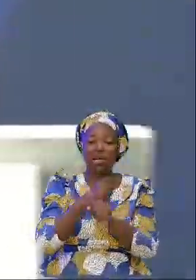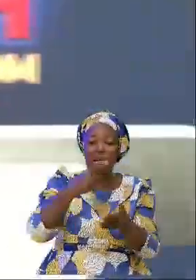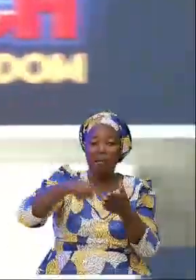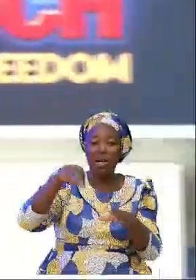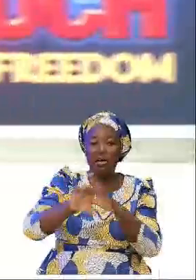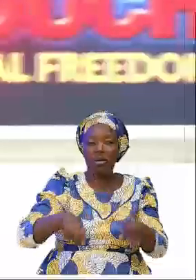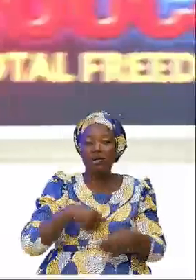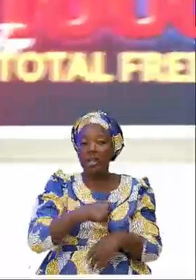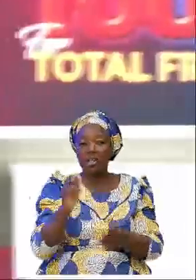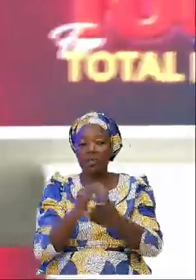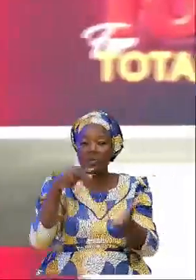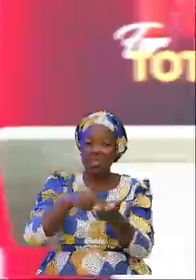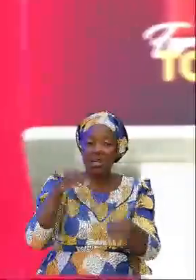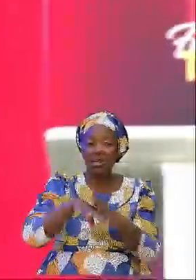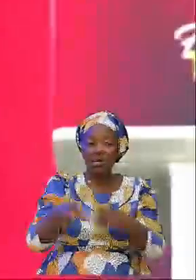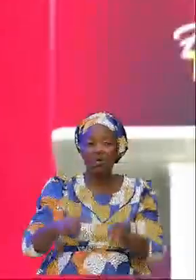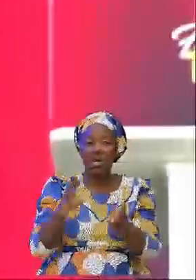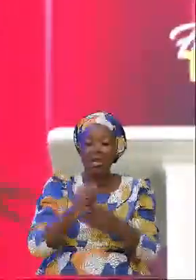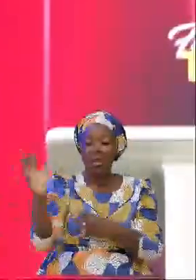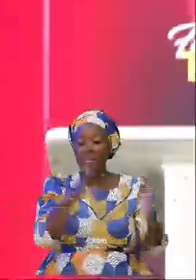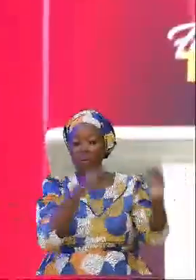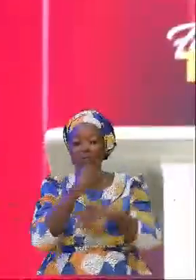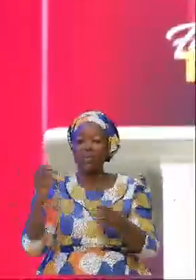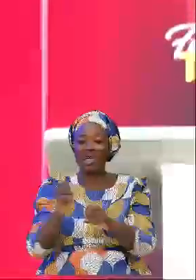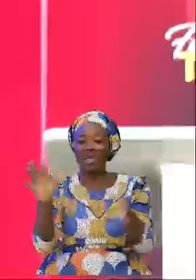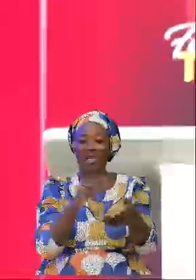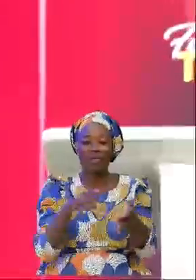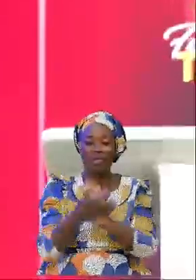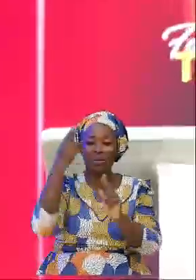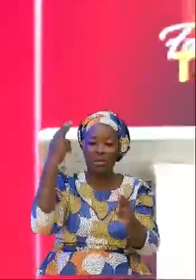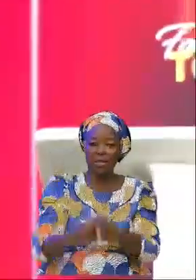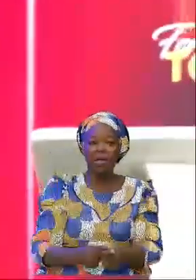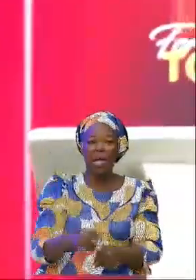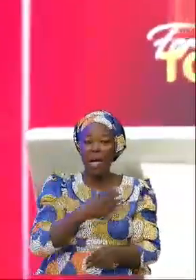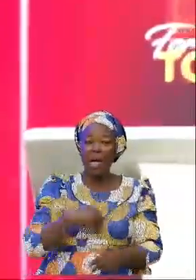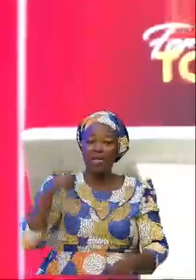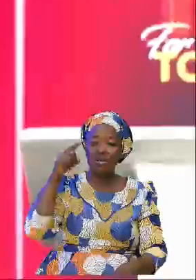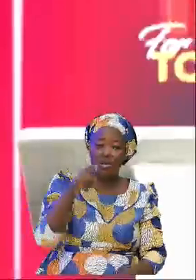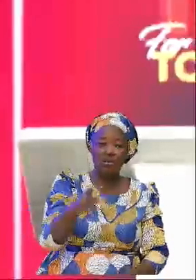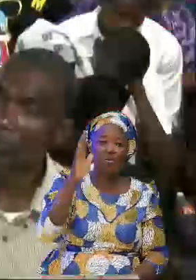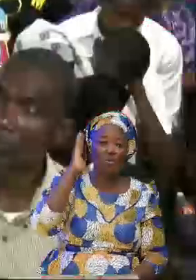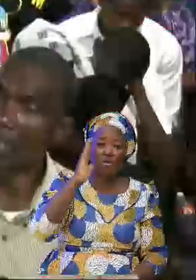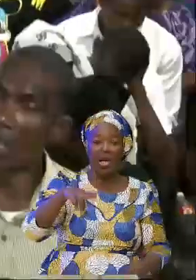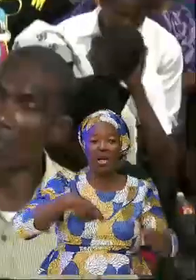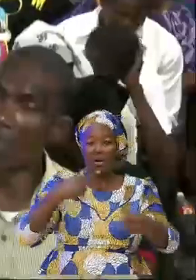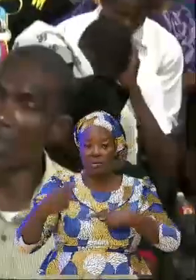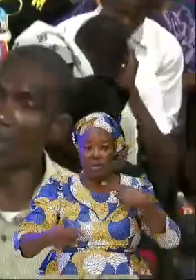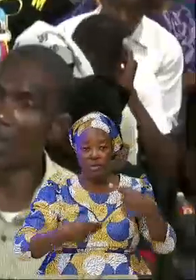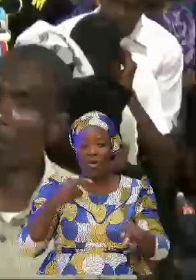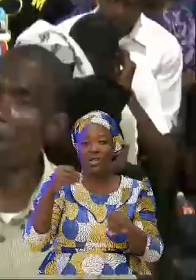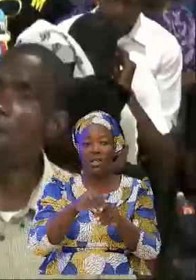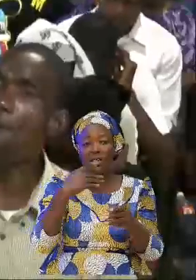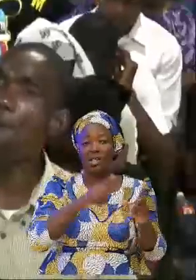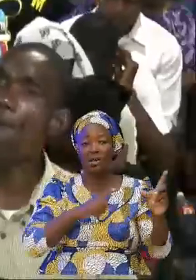mark in your life, anything that will stand in your way, the wind will scatter them.